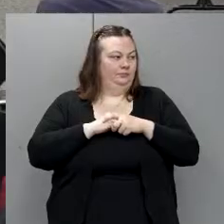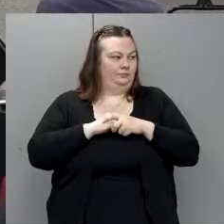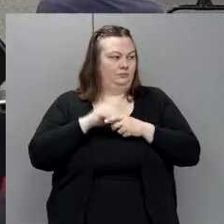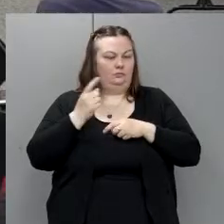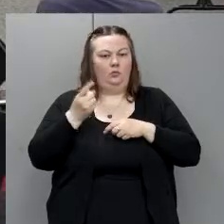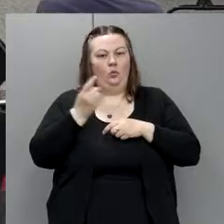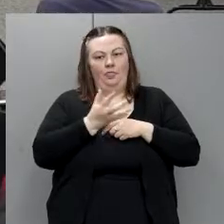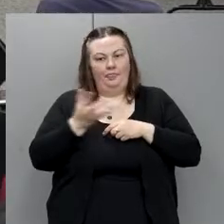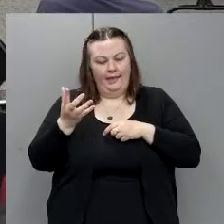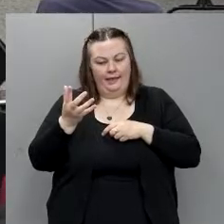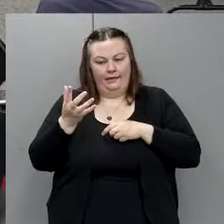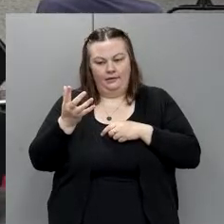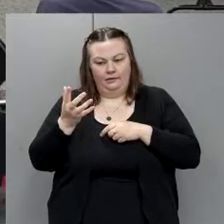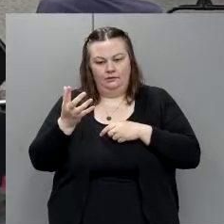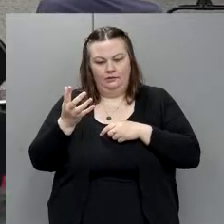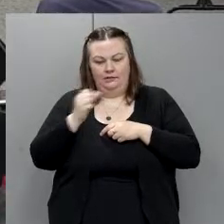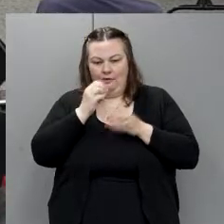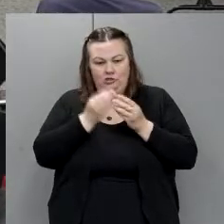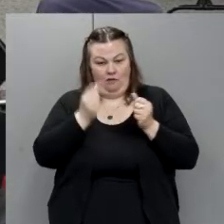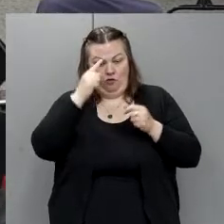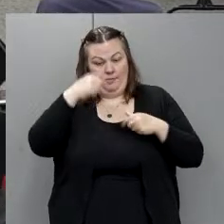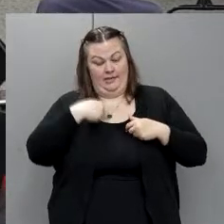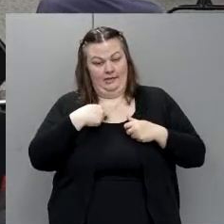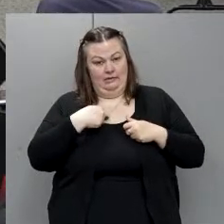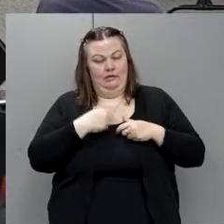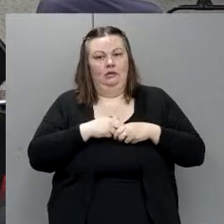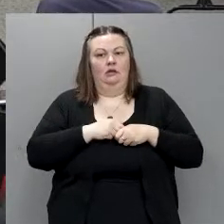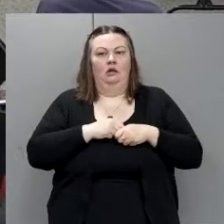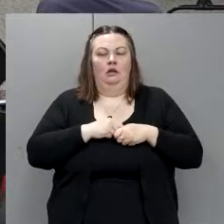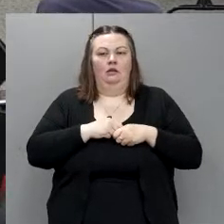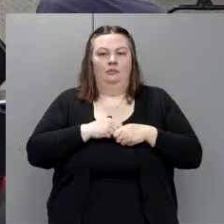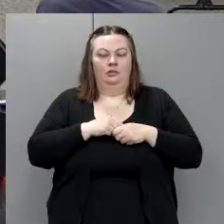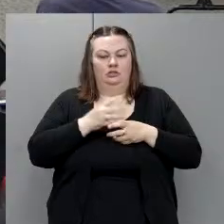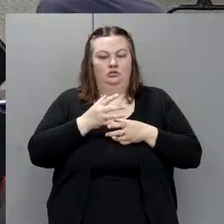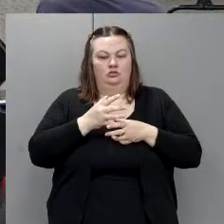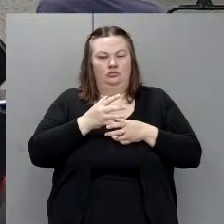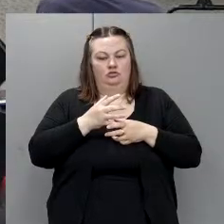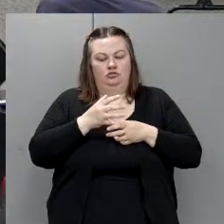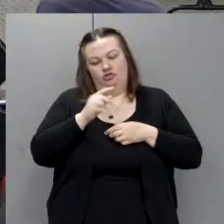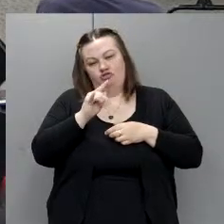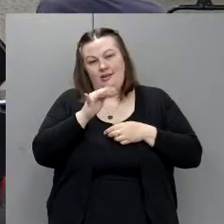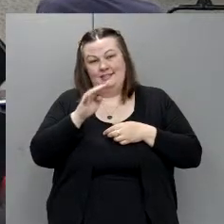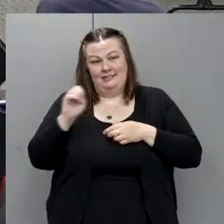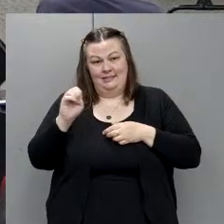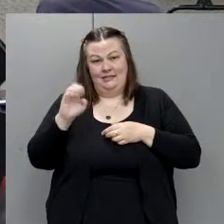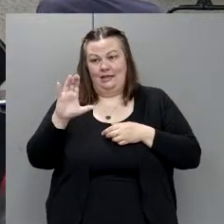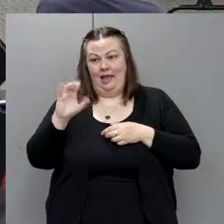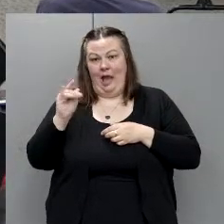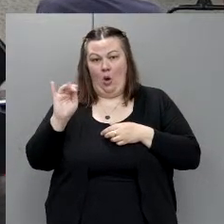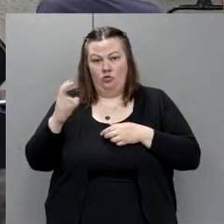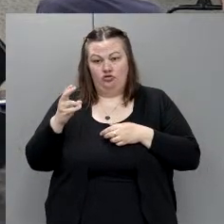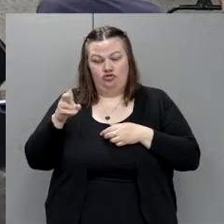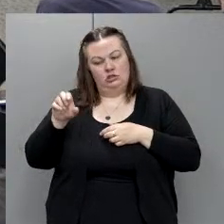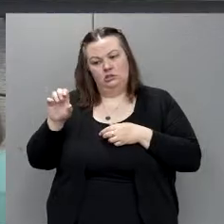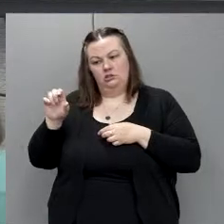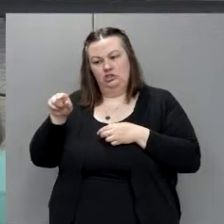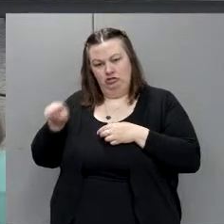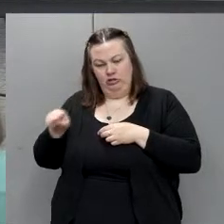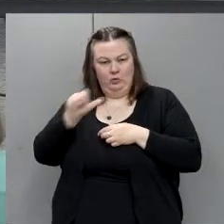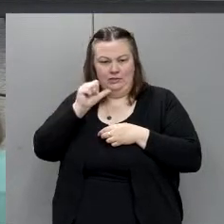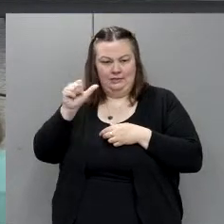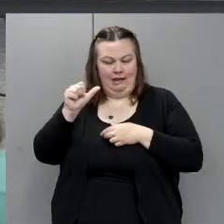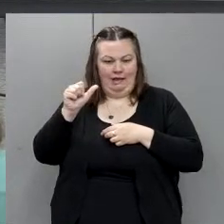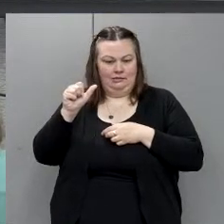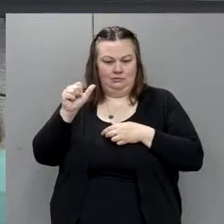One of the things that's unresolved for me is Trustee Couch. She wasn't